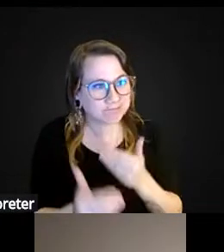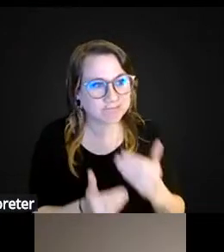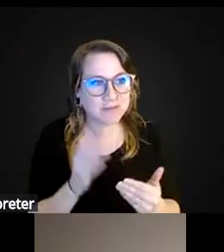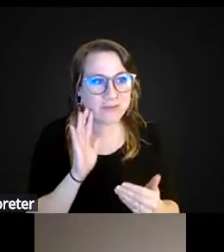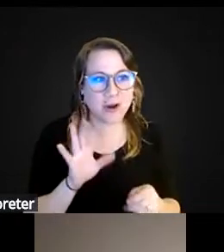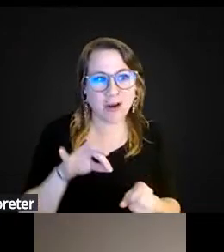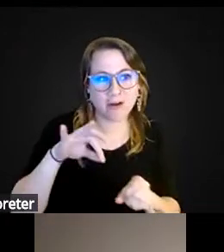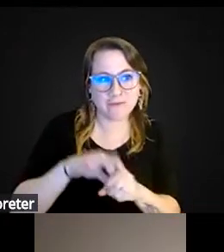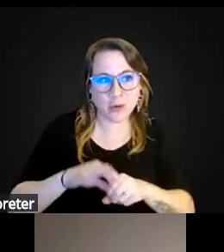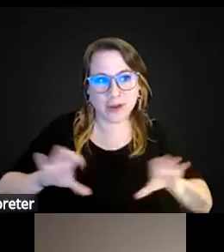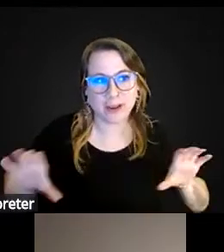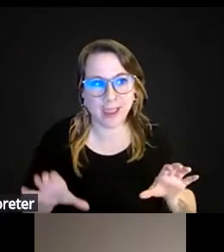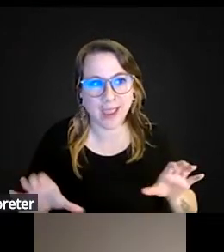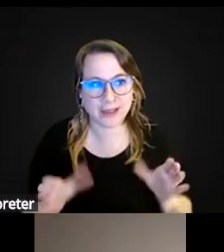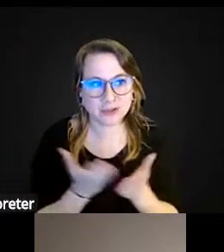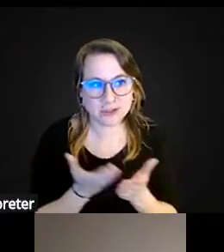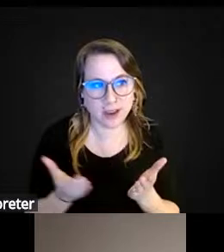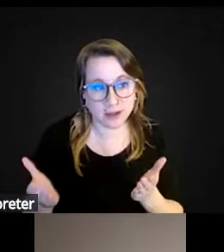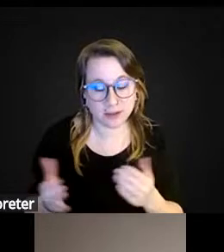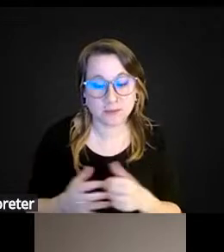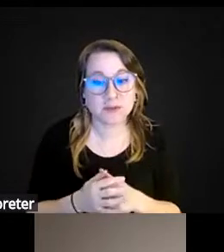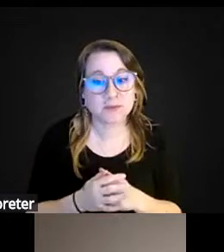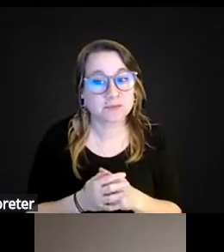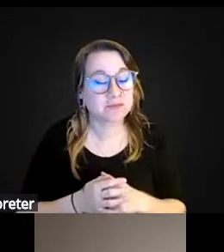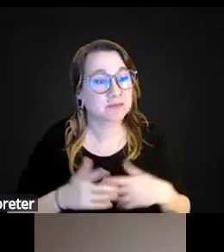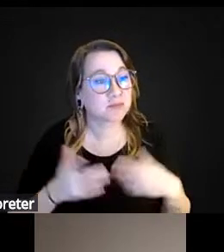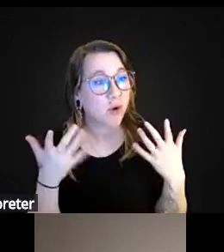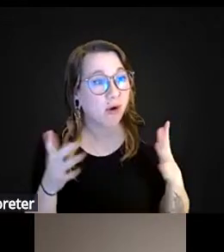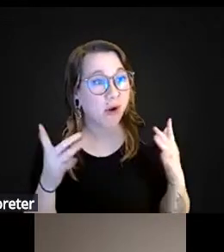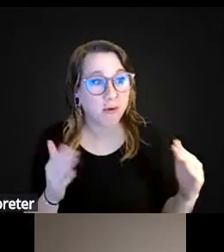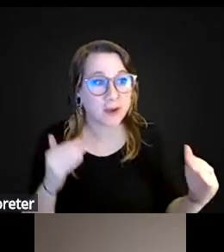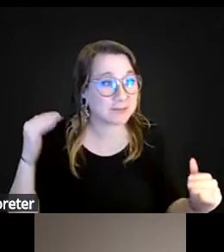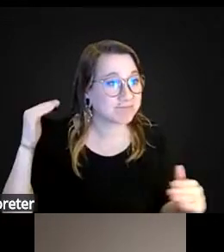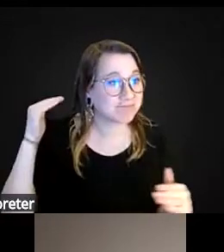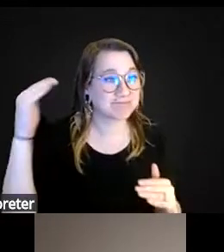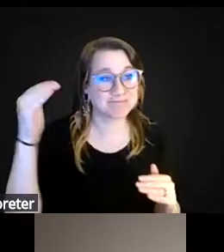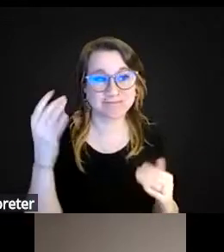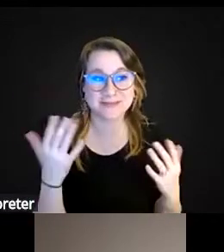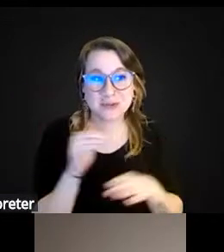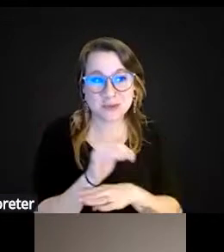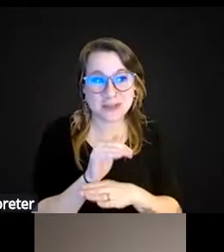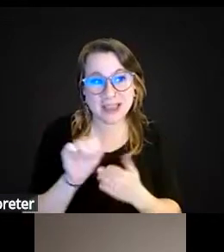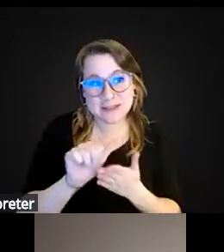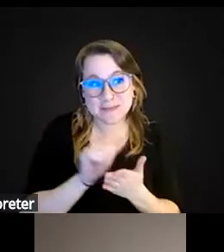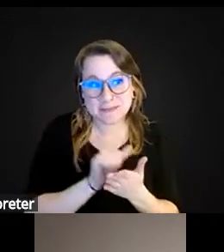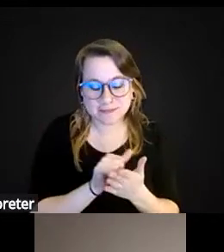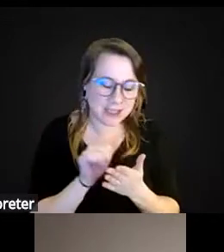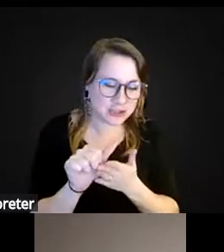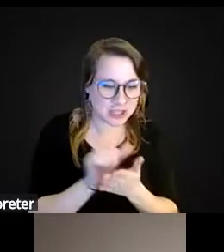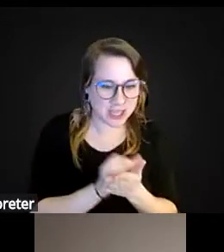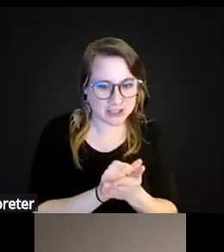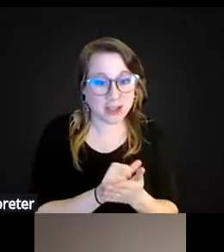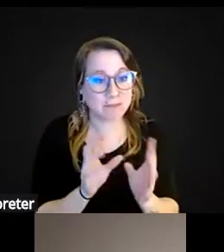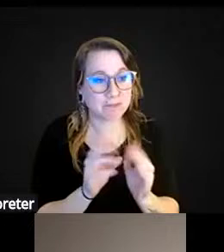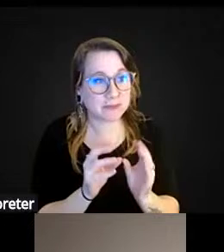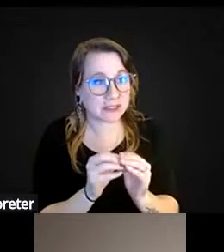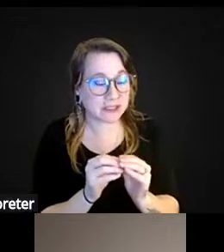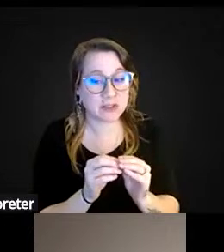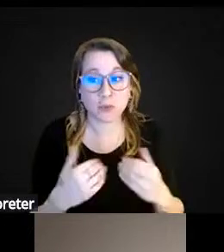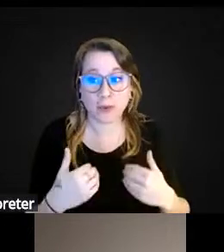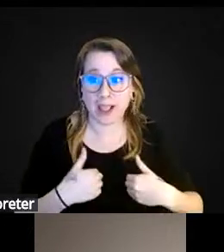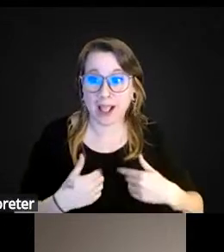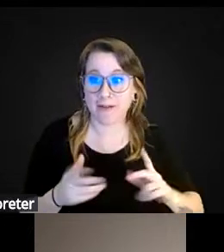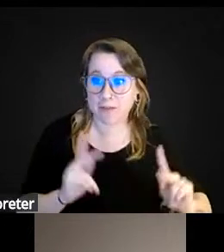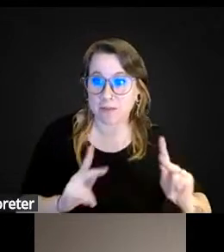action items. And since we're so far ahead in tonight's meeting, do we have our folks for the BZA matter available